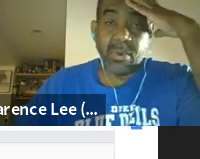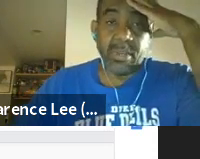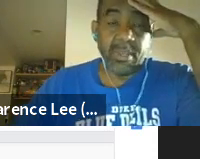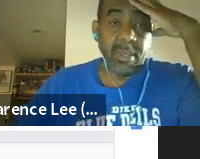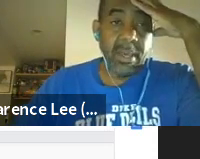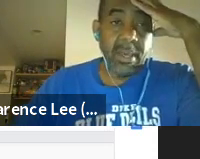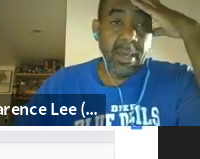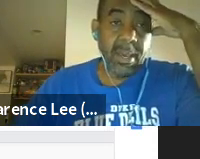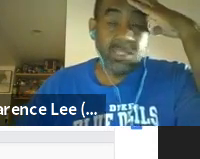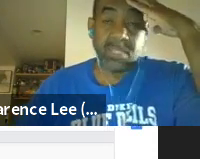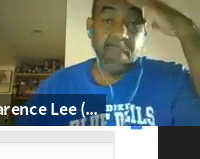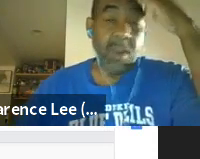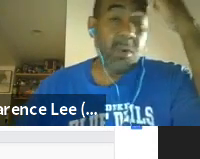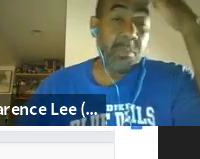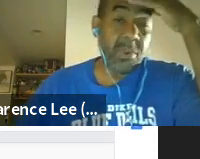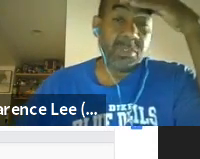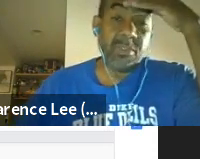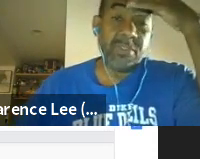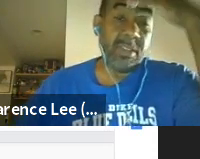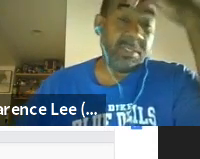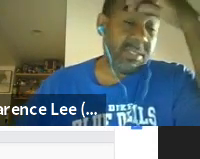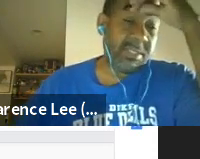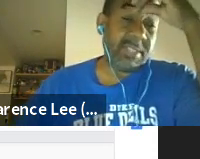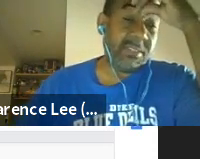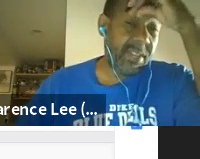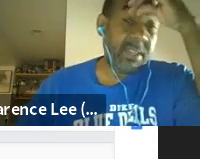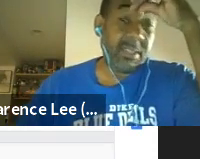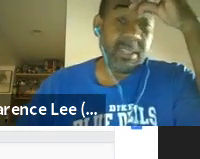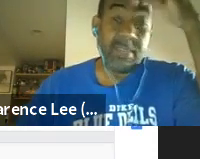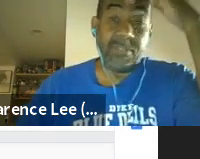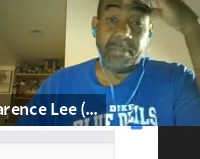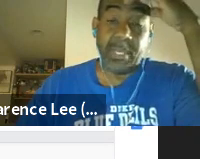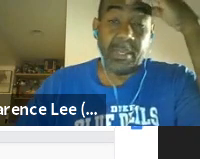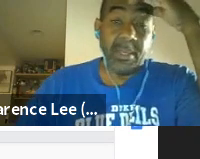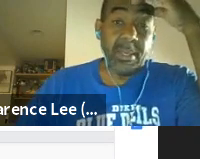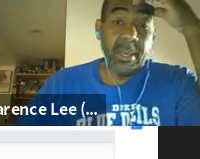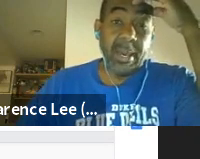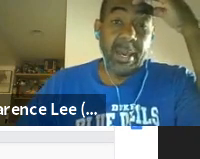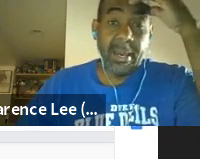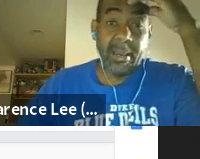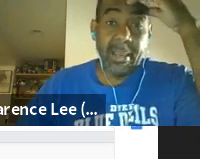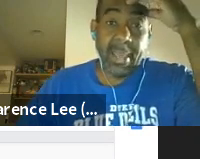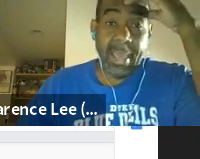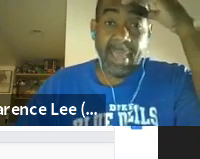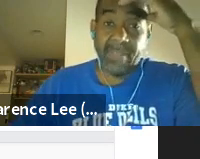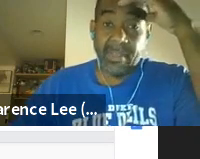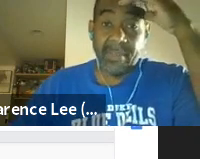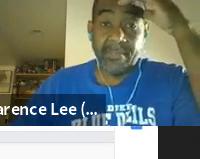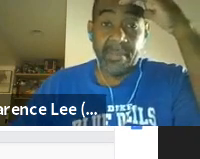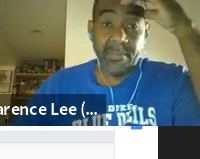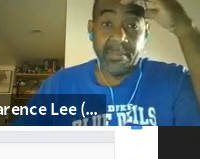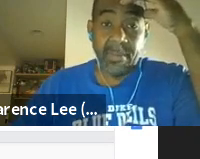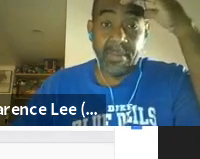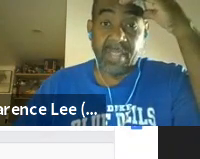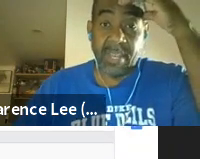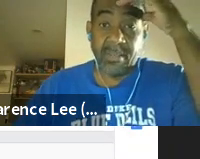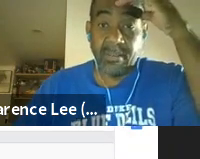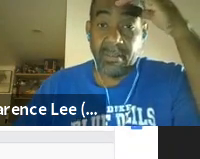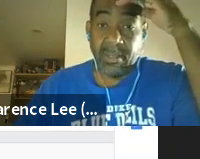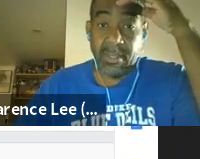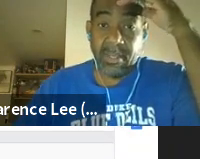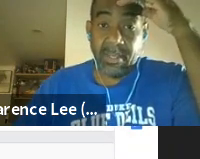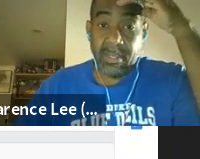based on just my own personal feelings. This is a feeling thing for me. Having a